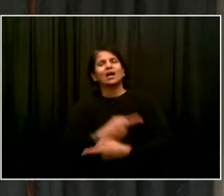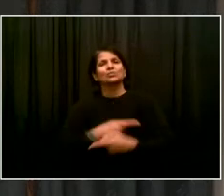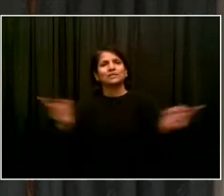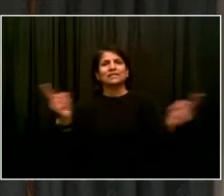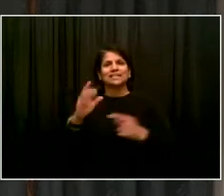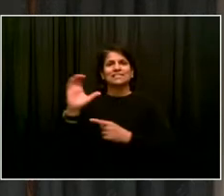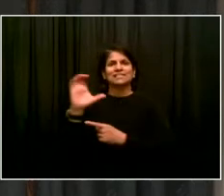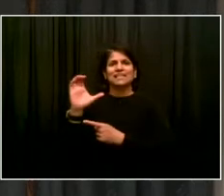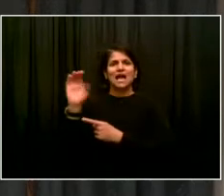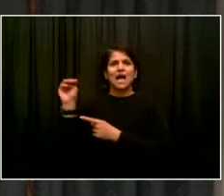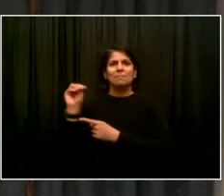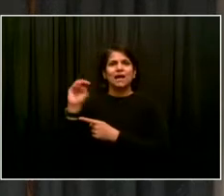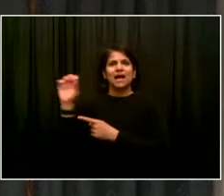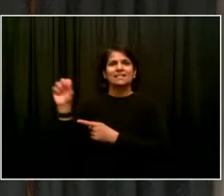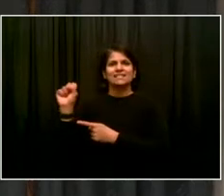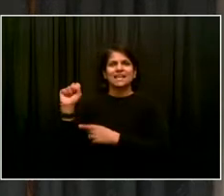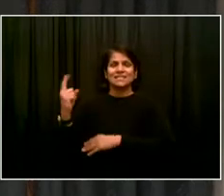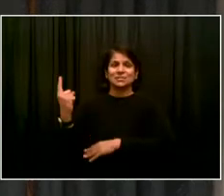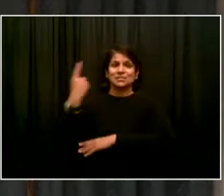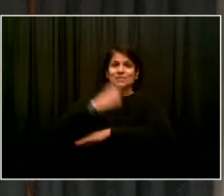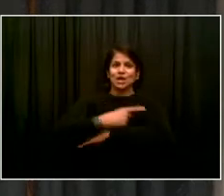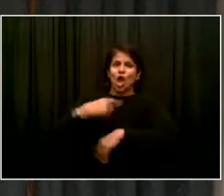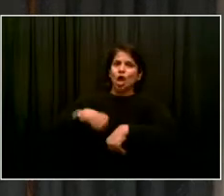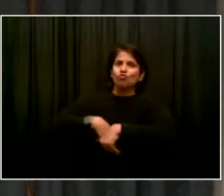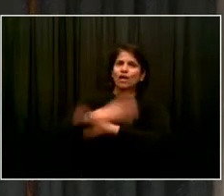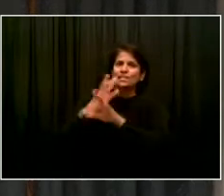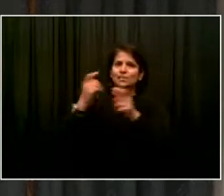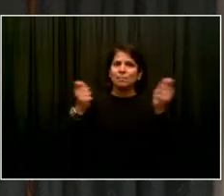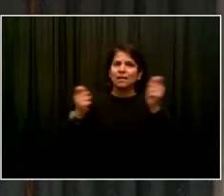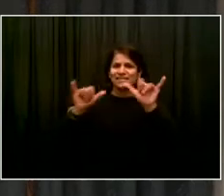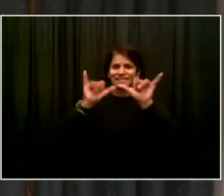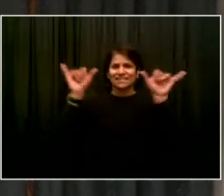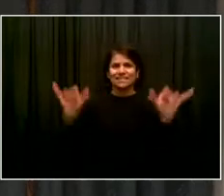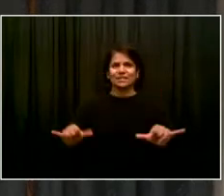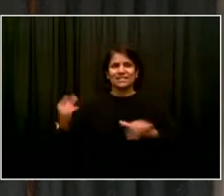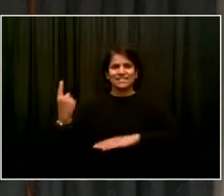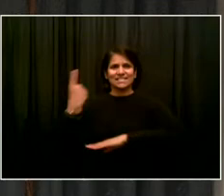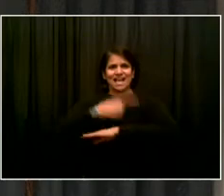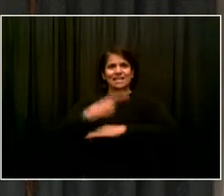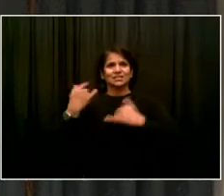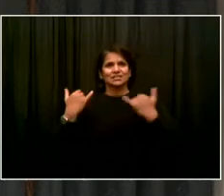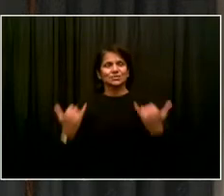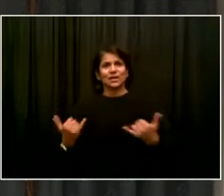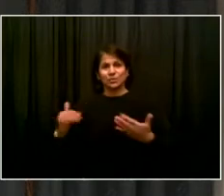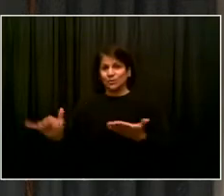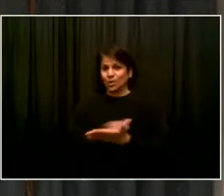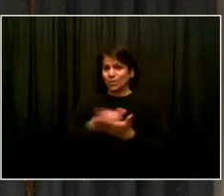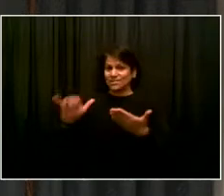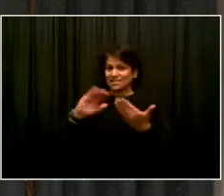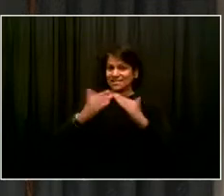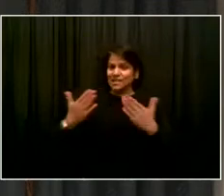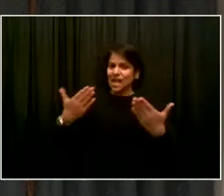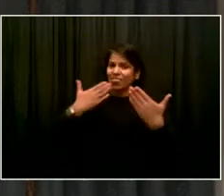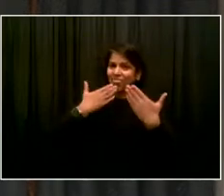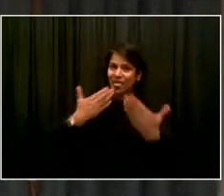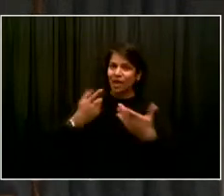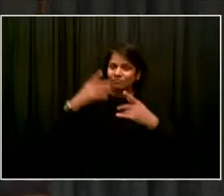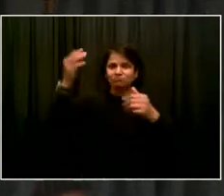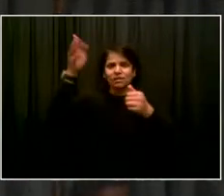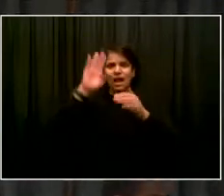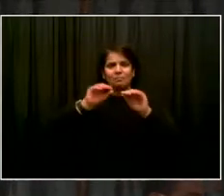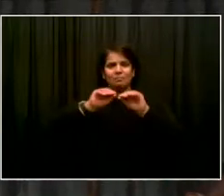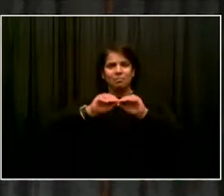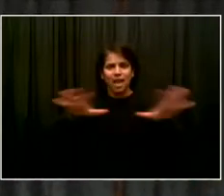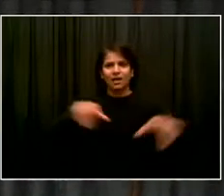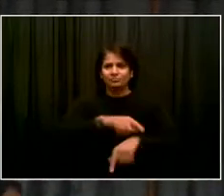Please. Thank you. God bless you all for the work you do. Thank you. And I want everyone